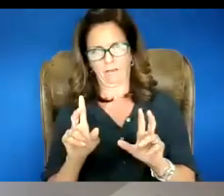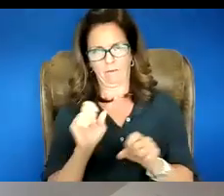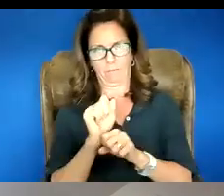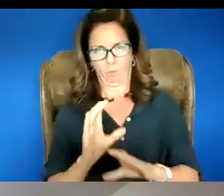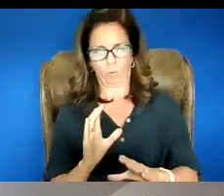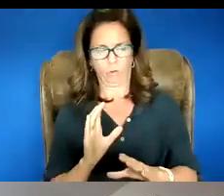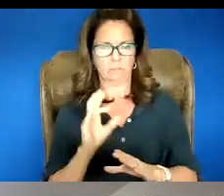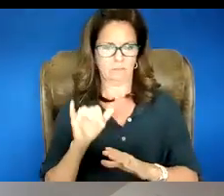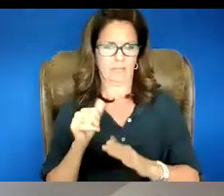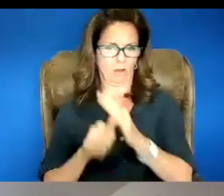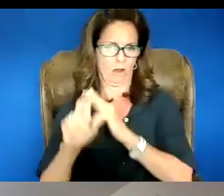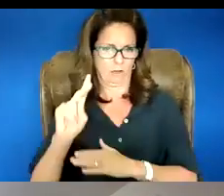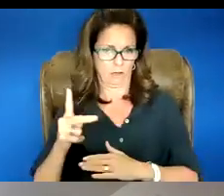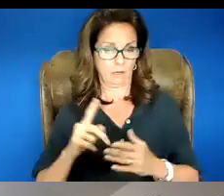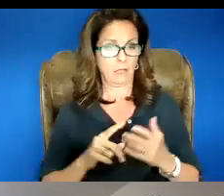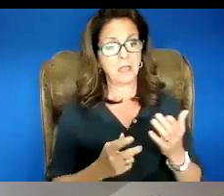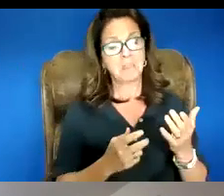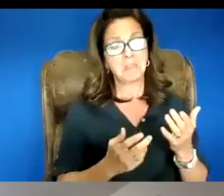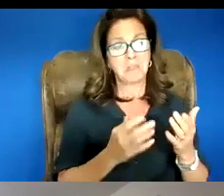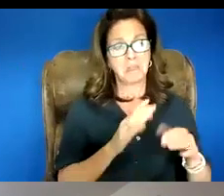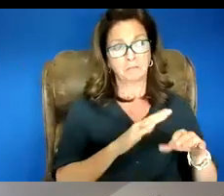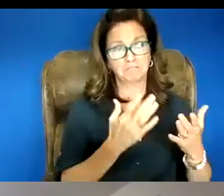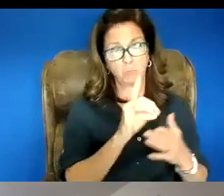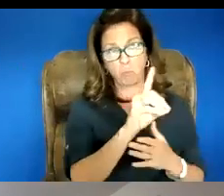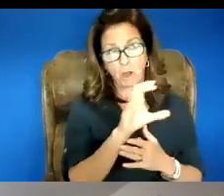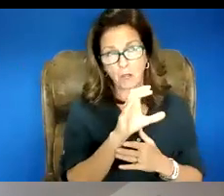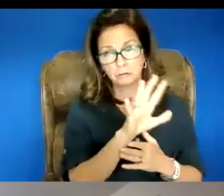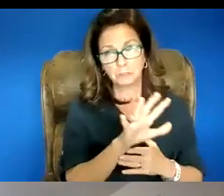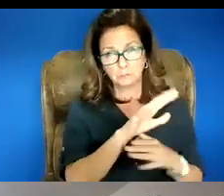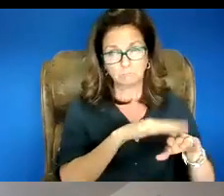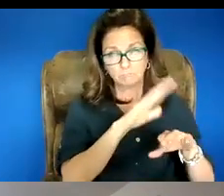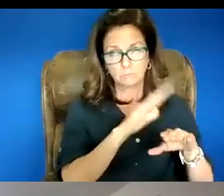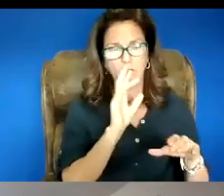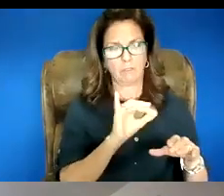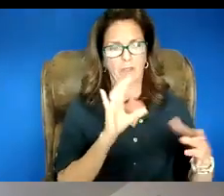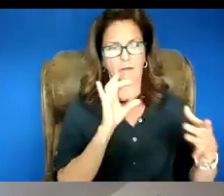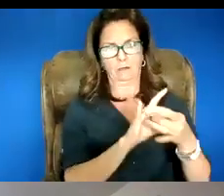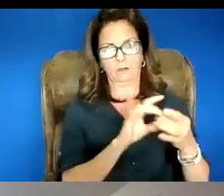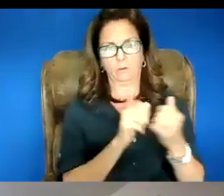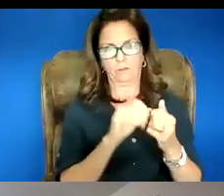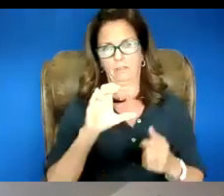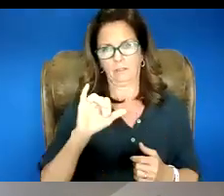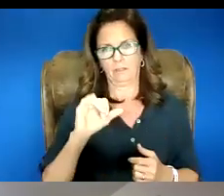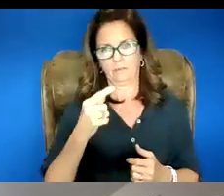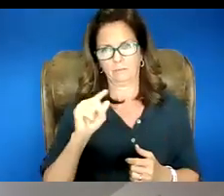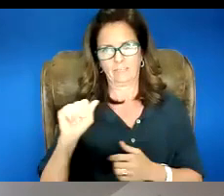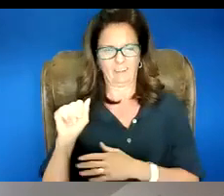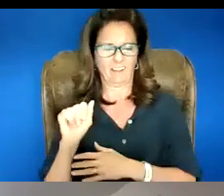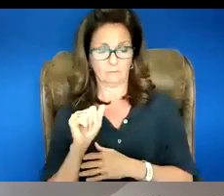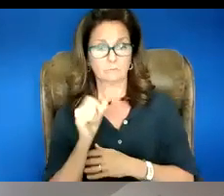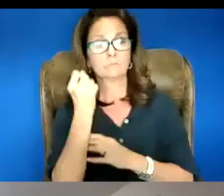probably another 100 or even more who are with Cigna. So that's kind of where we are. If you submit